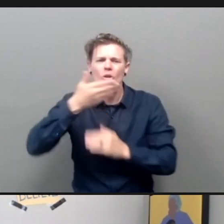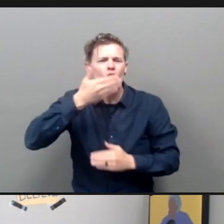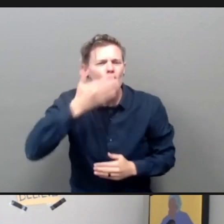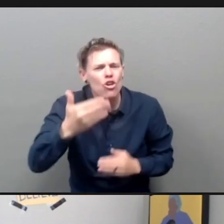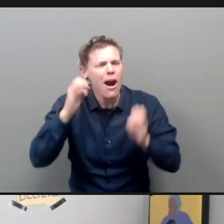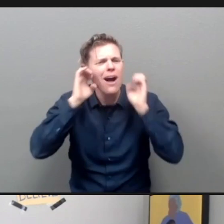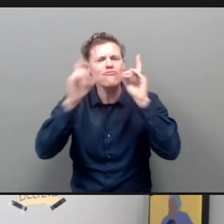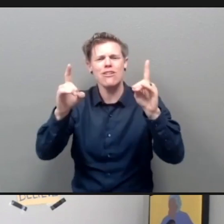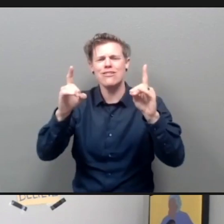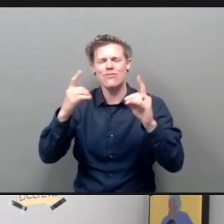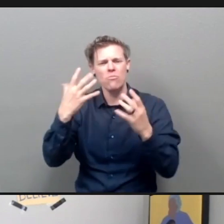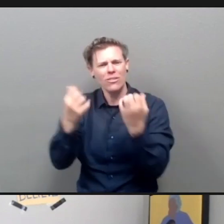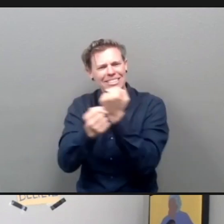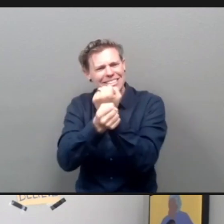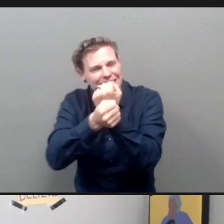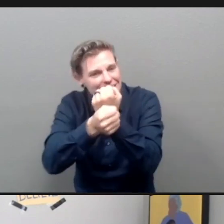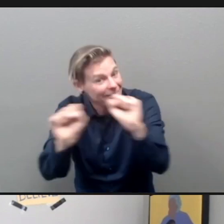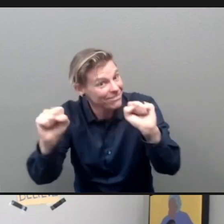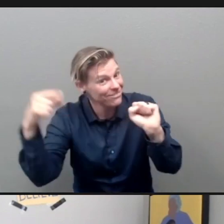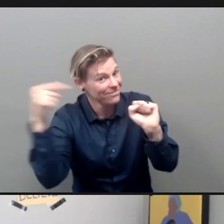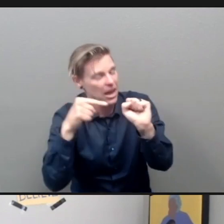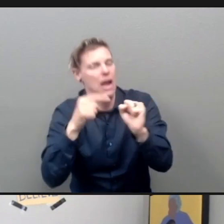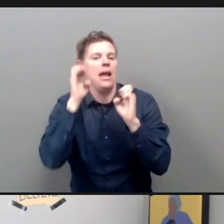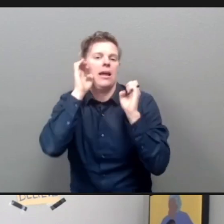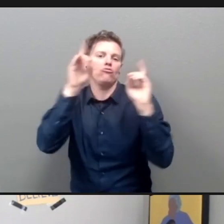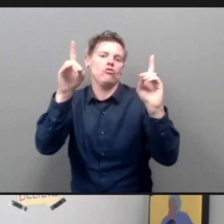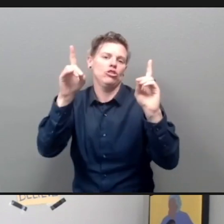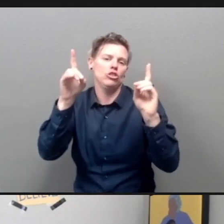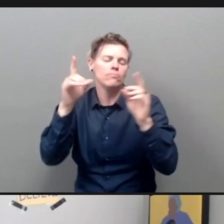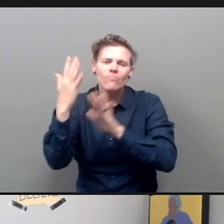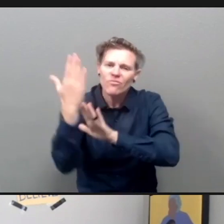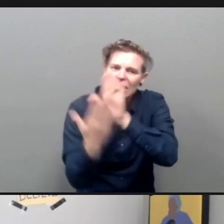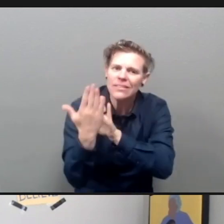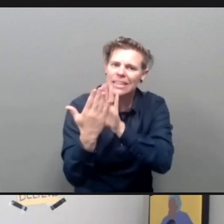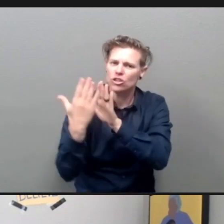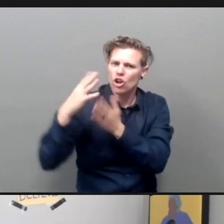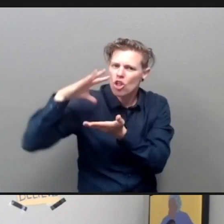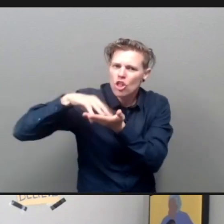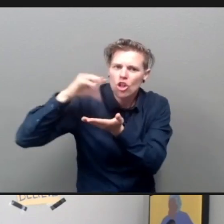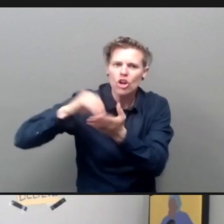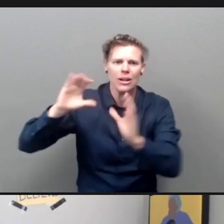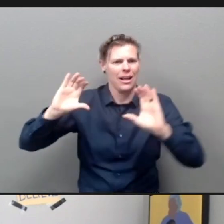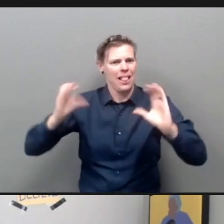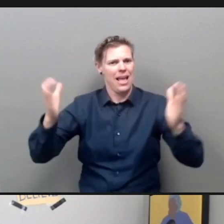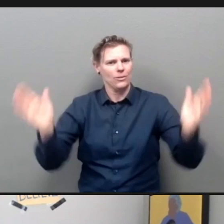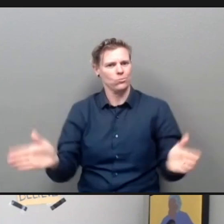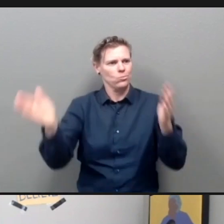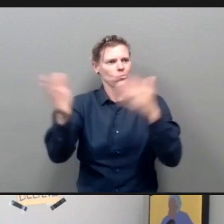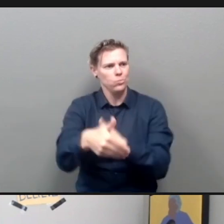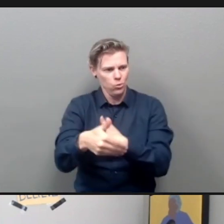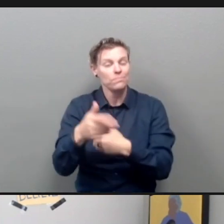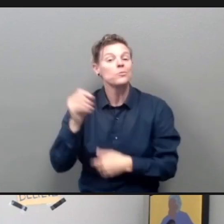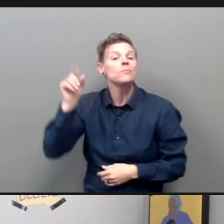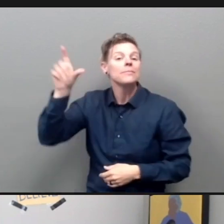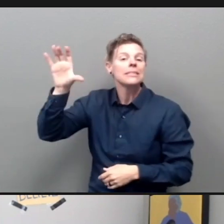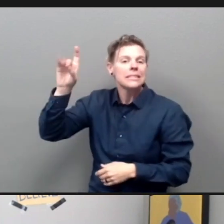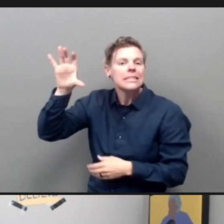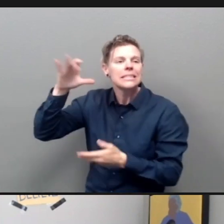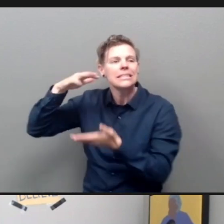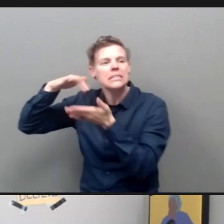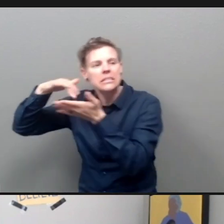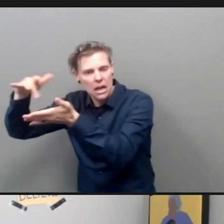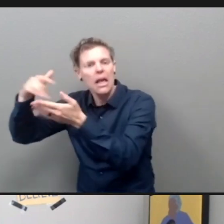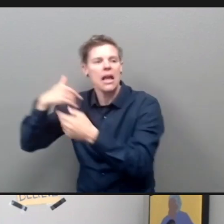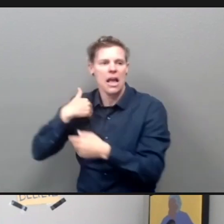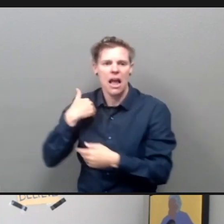in a safe environment. And so this study we're doing with the CDC, and there's 3 other states that are in on it too, is